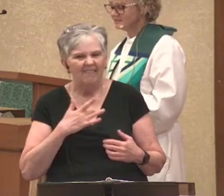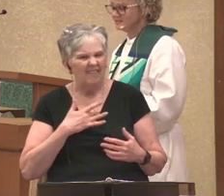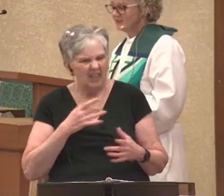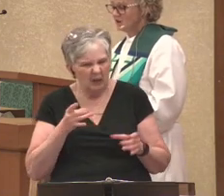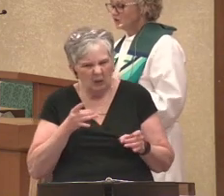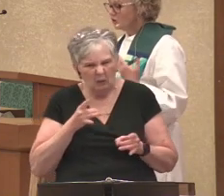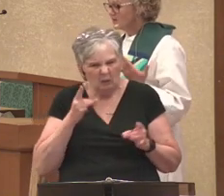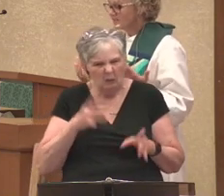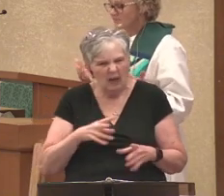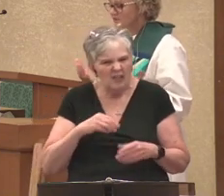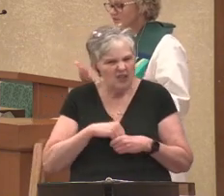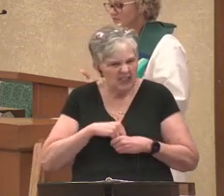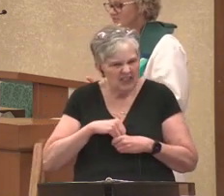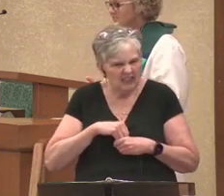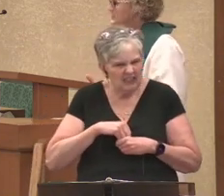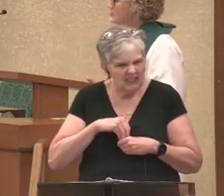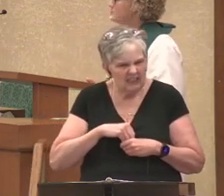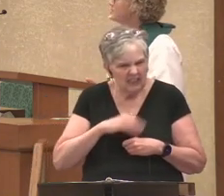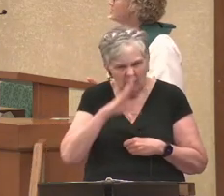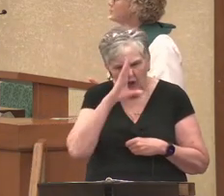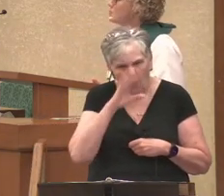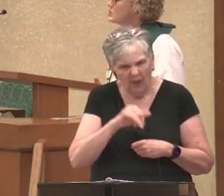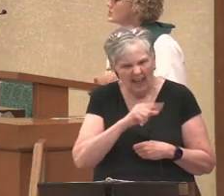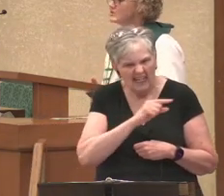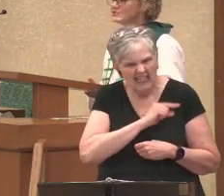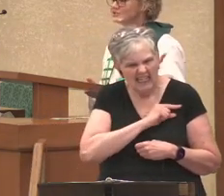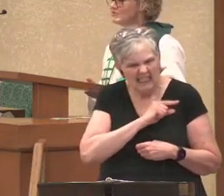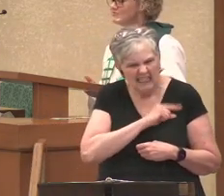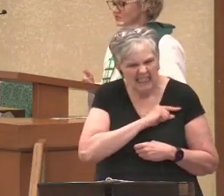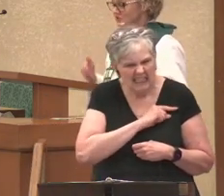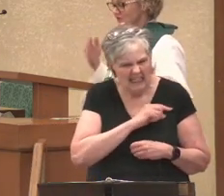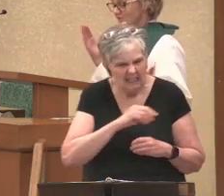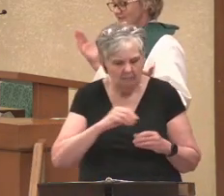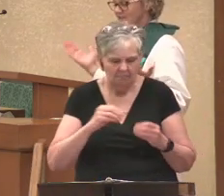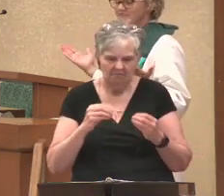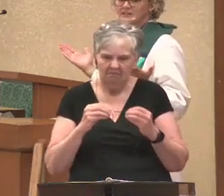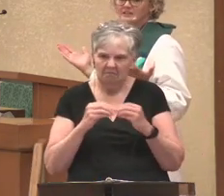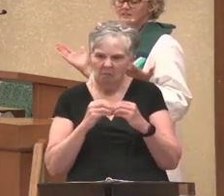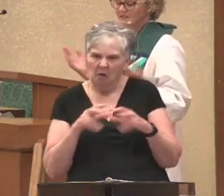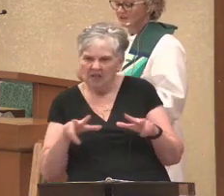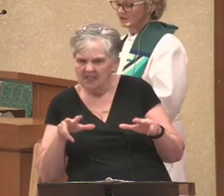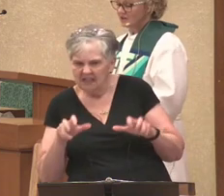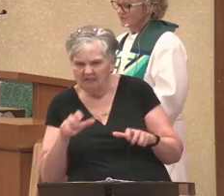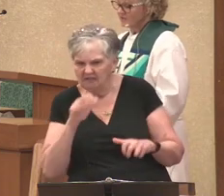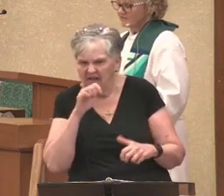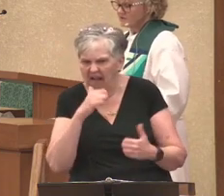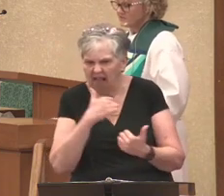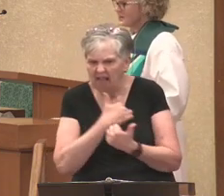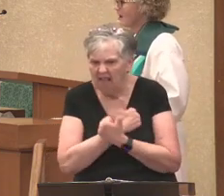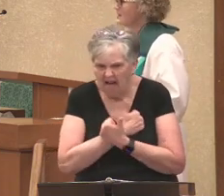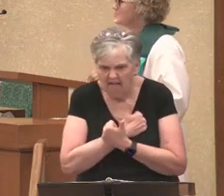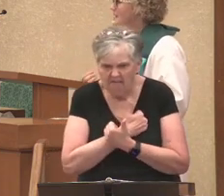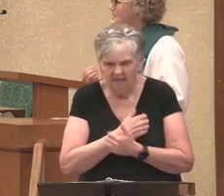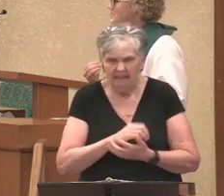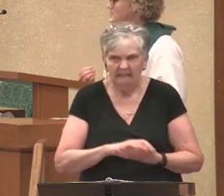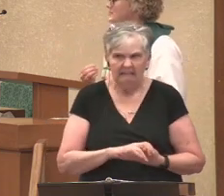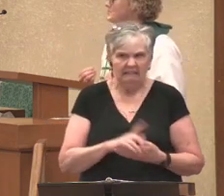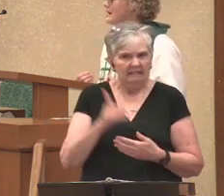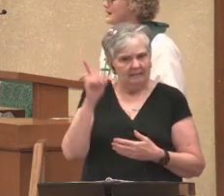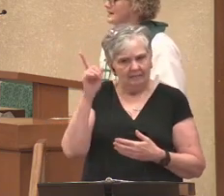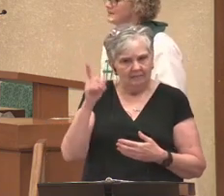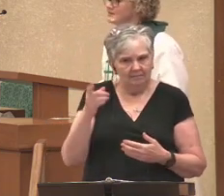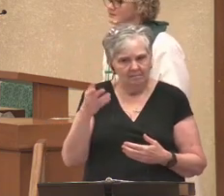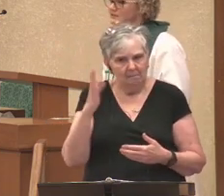wretched, knowing that we are guilty of being more selfish than loving, fearful that God might